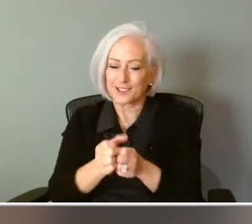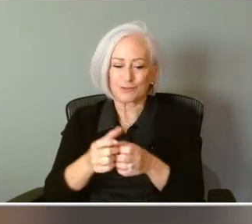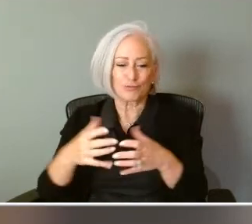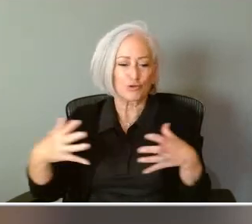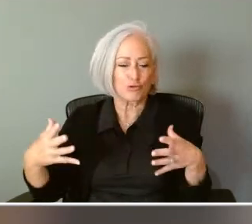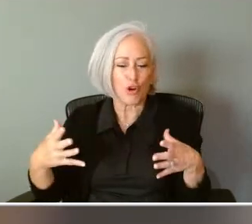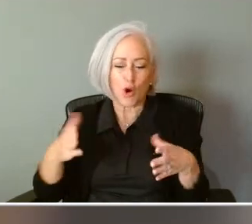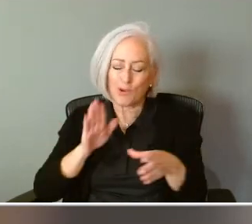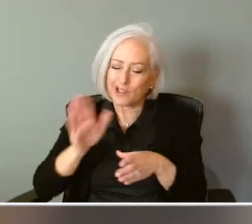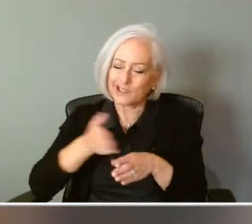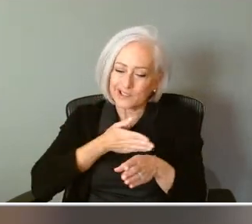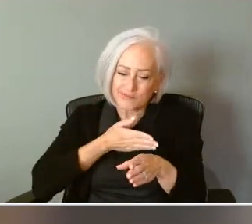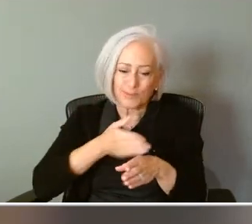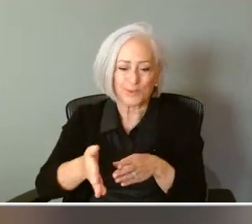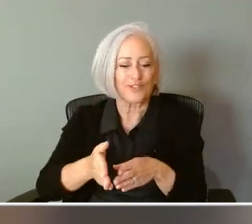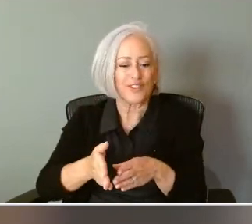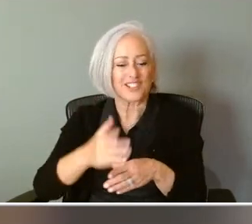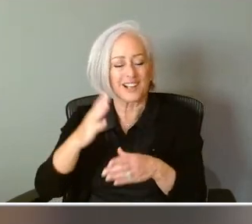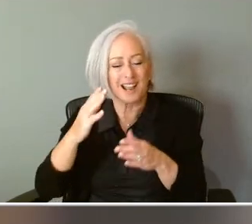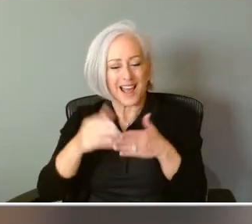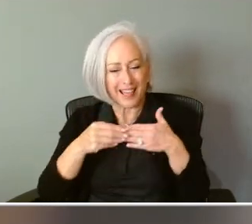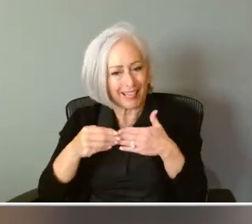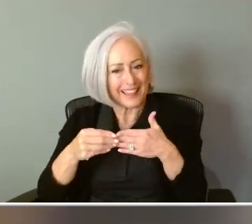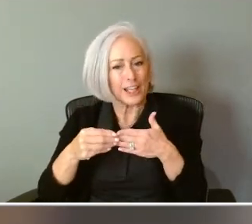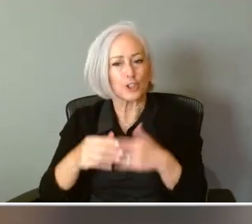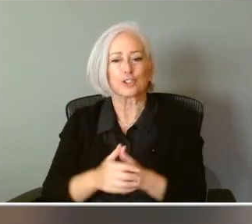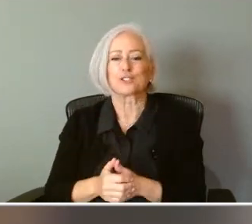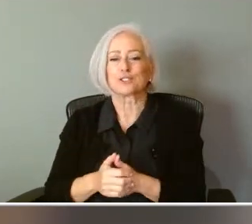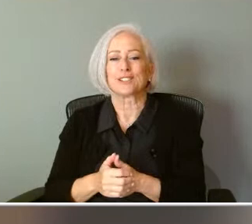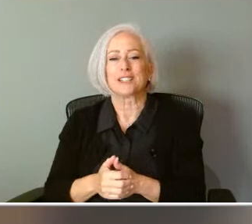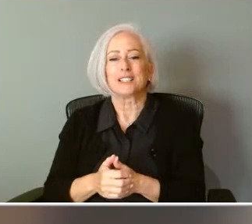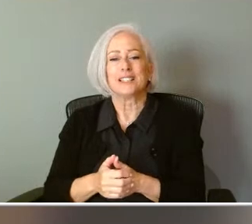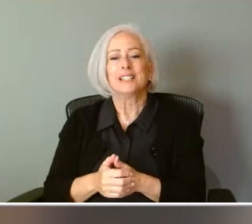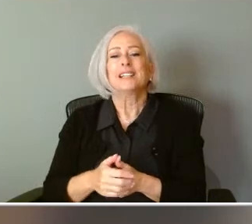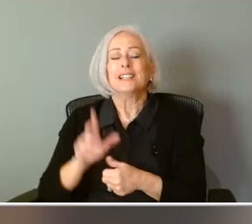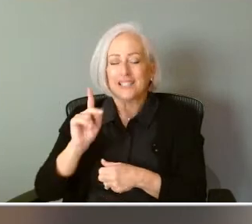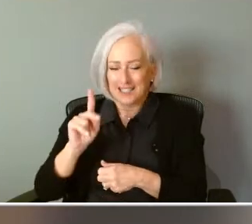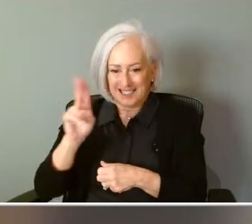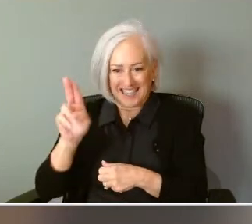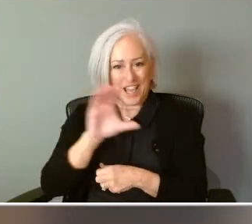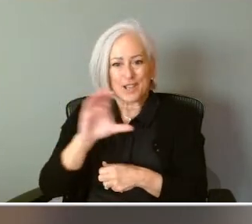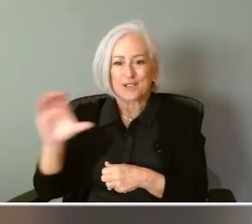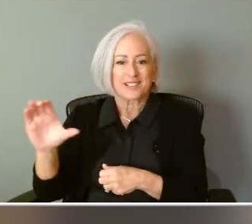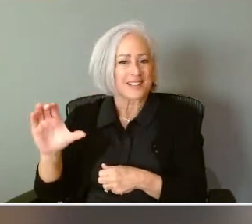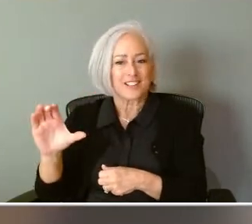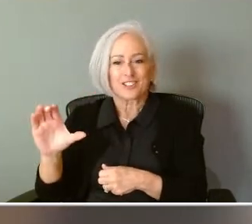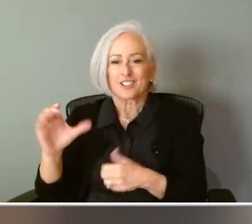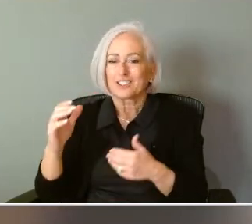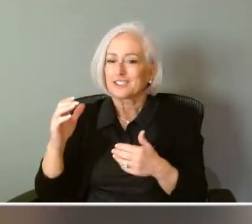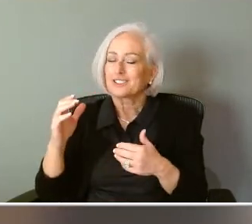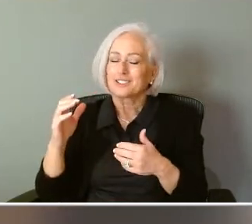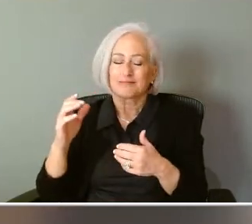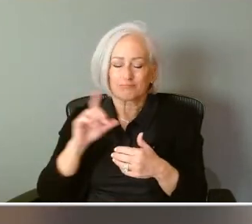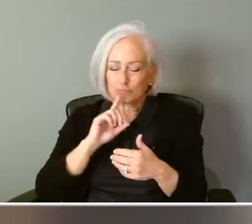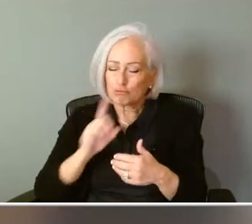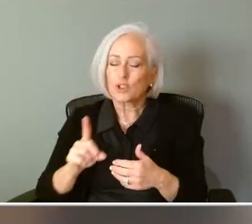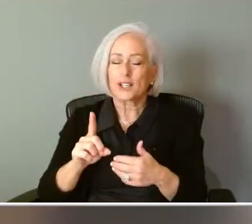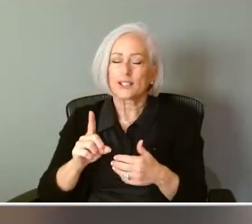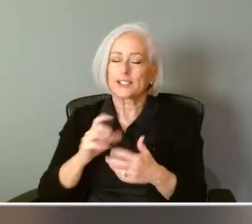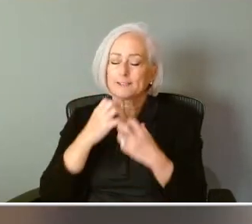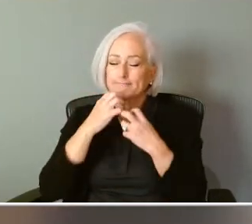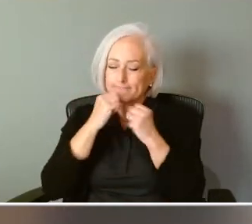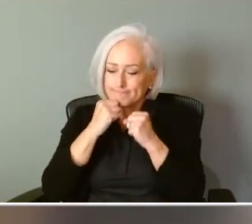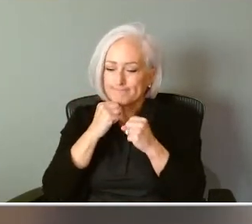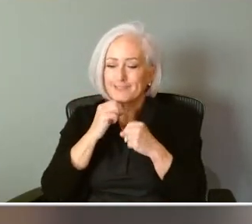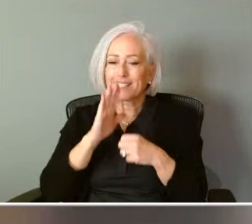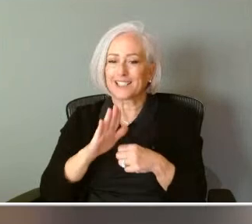leadership. And boy, the KU Cancer Center couldn't be in better hands with his new leadership